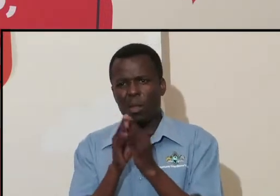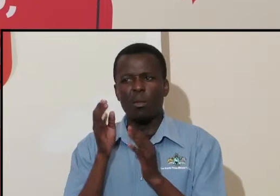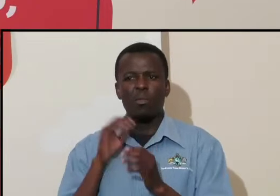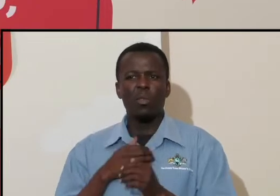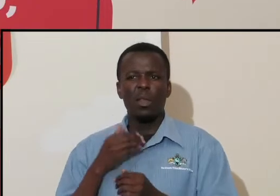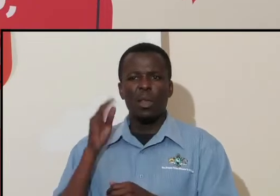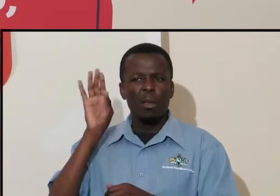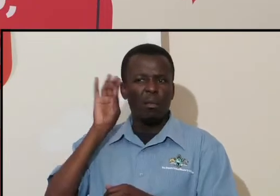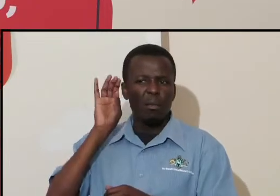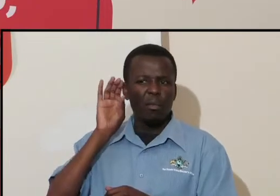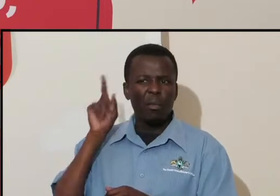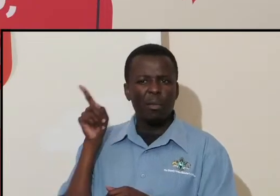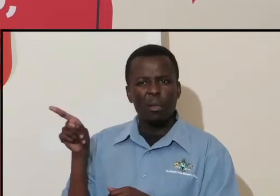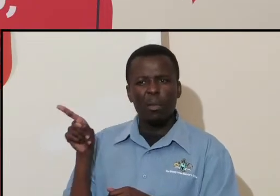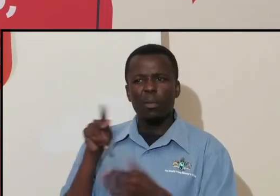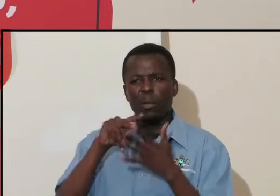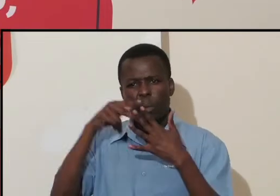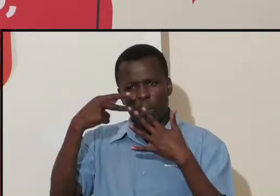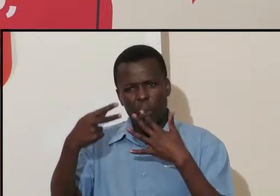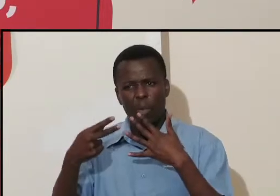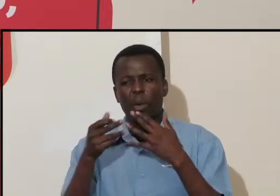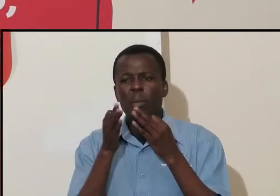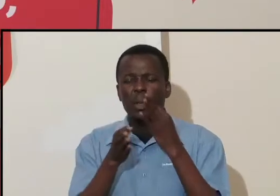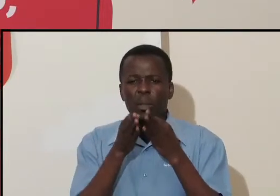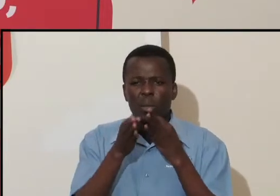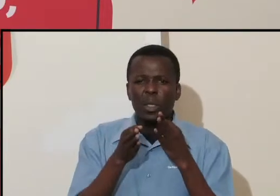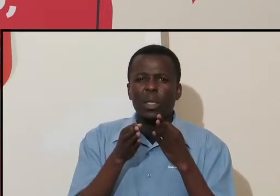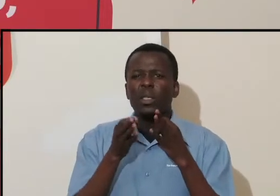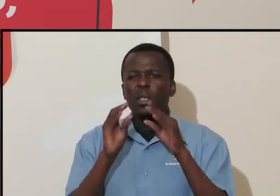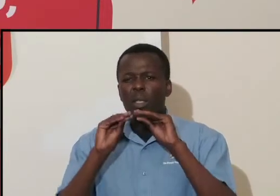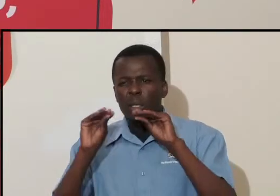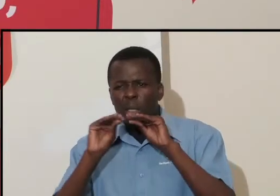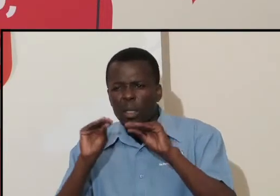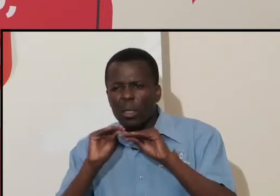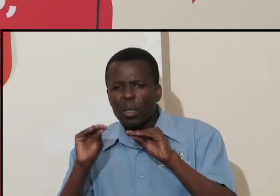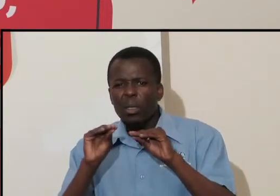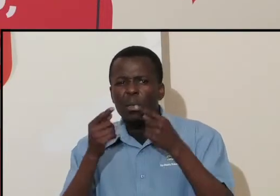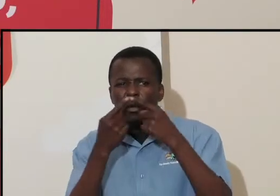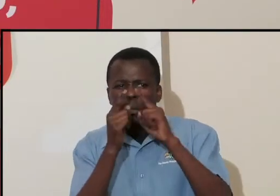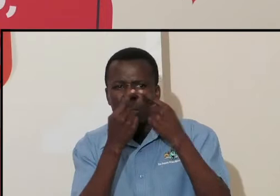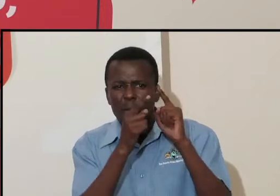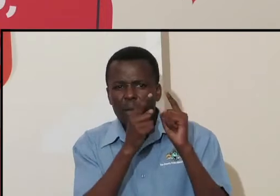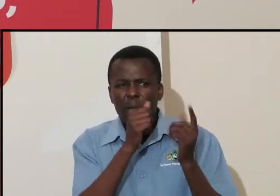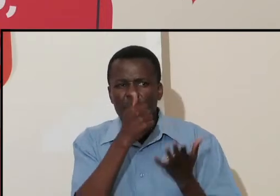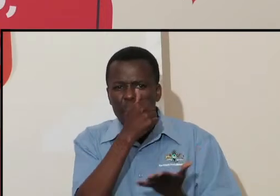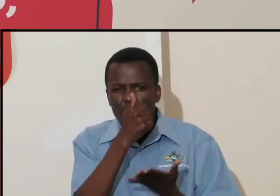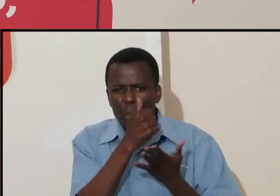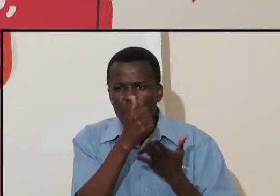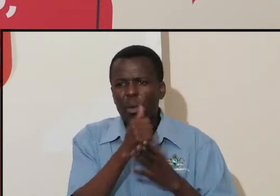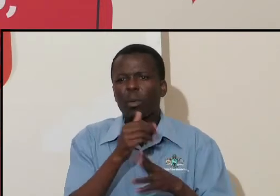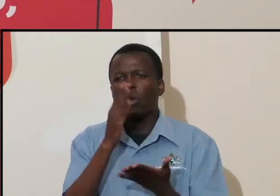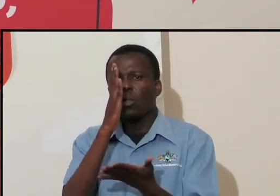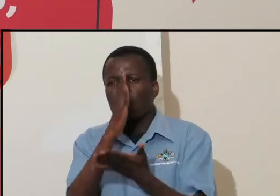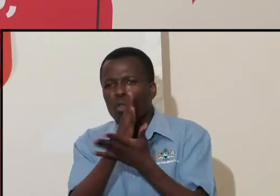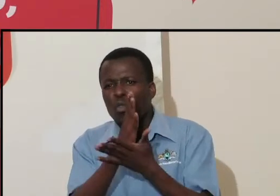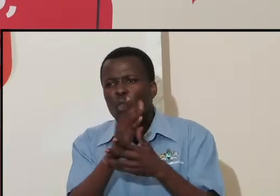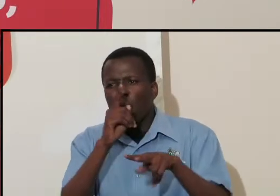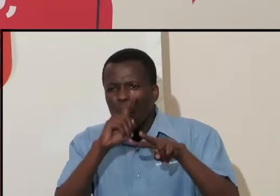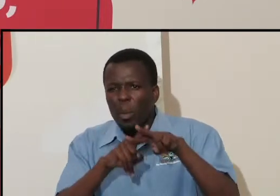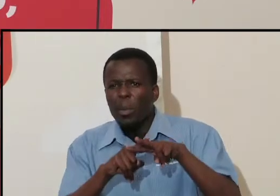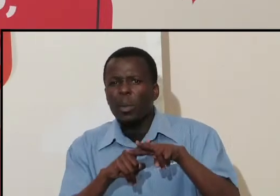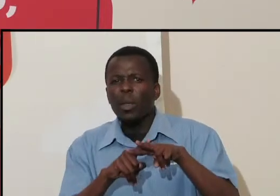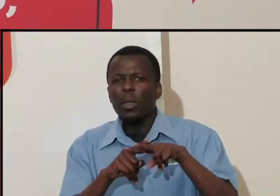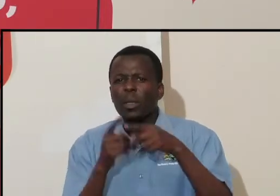today, aimed at sensitizing communities on issues of inequality, ending AIDS, and ending